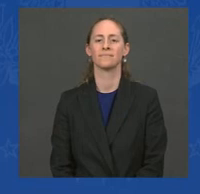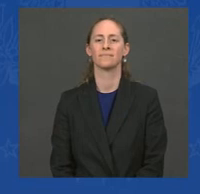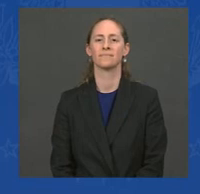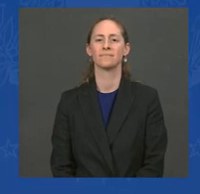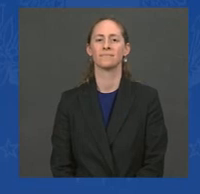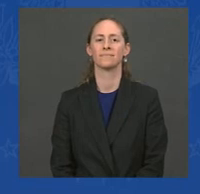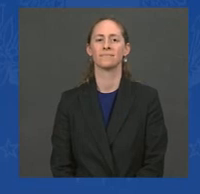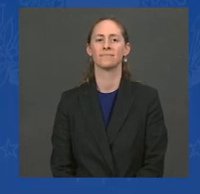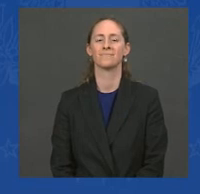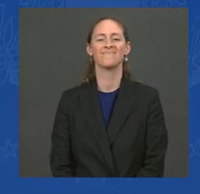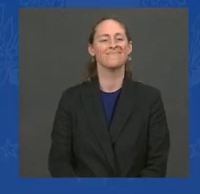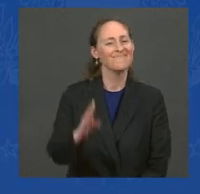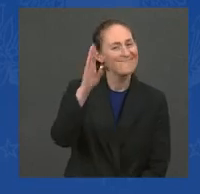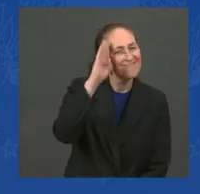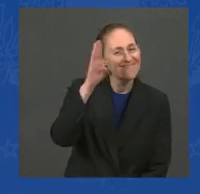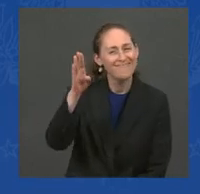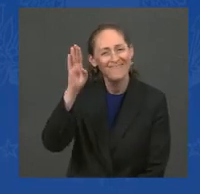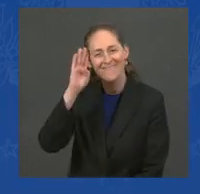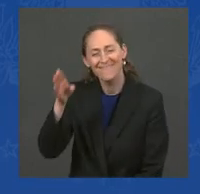Hello, folks.